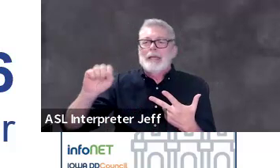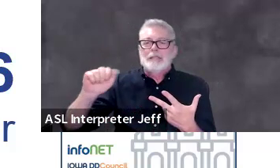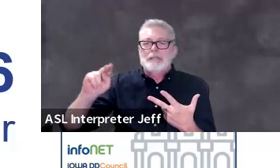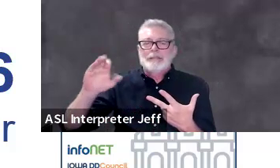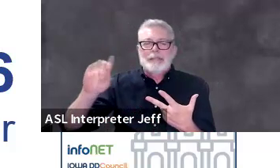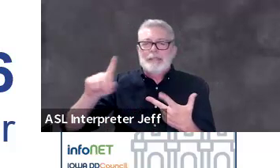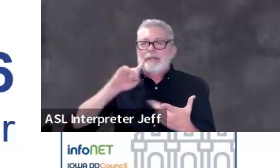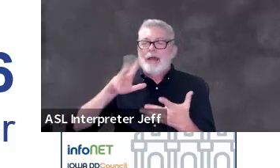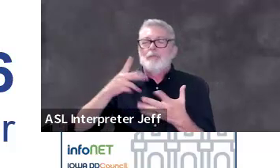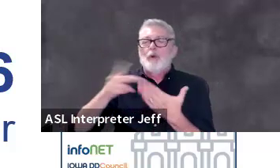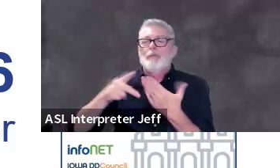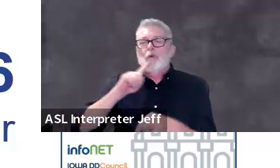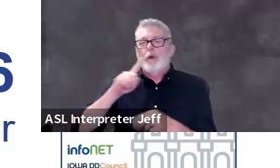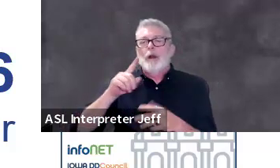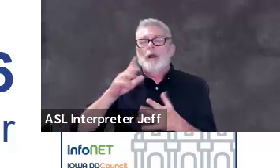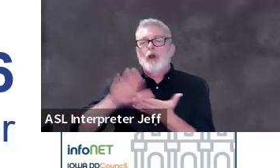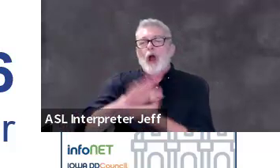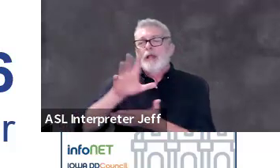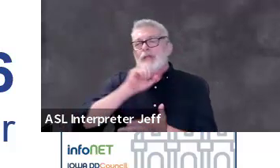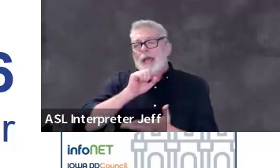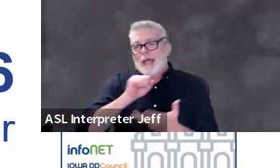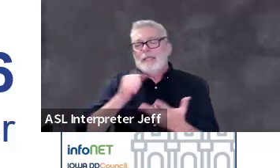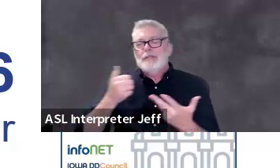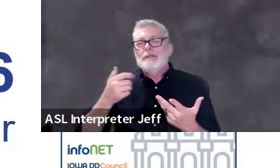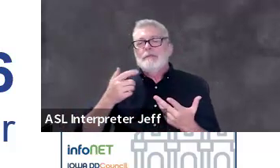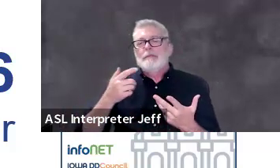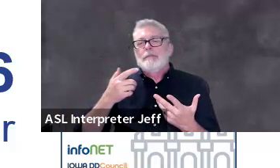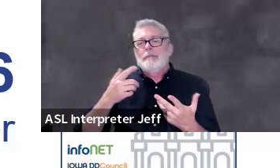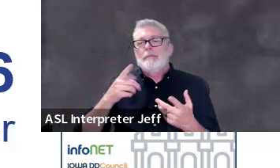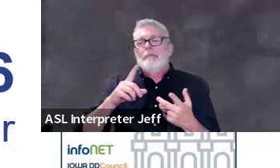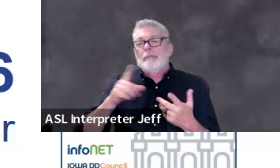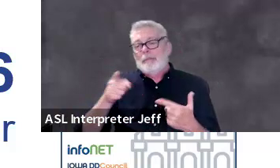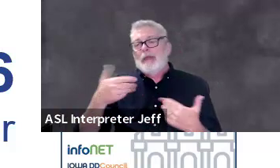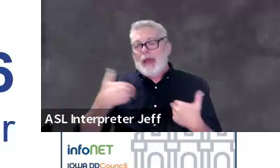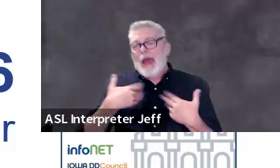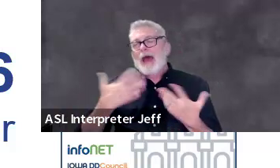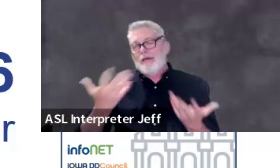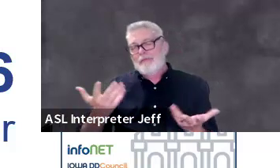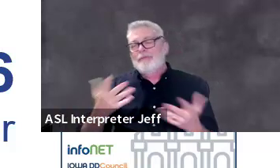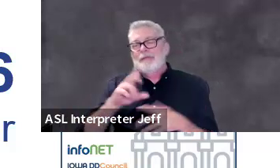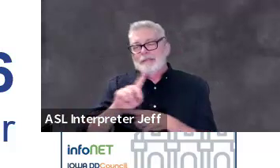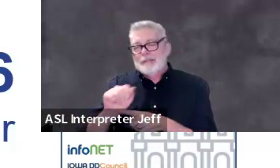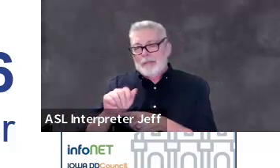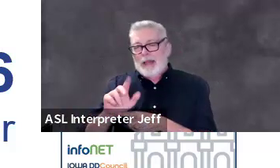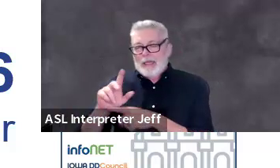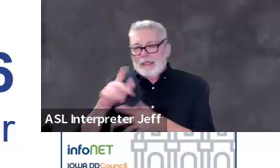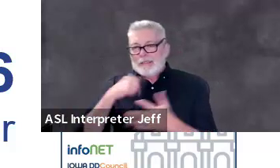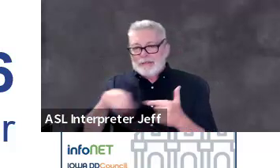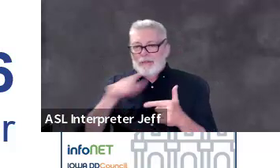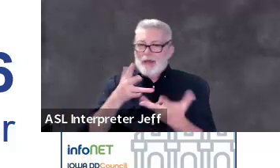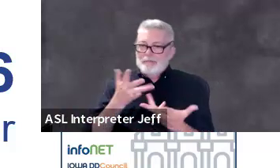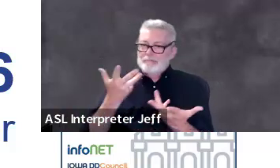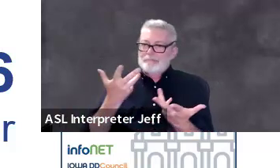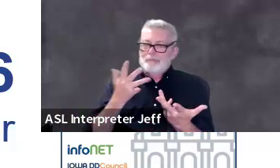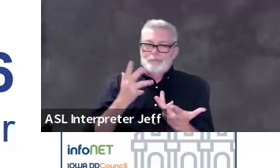with disabilities. They're not kids anymore, right? I think everybody that's under 30 is a kid, but